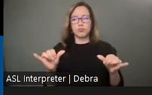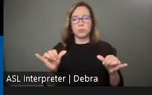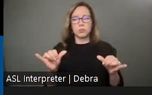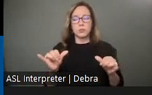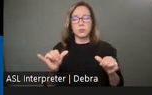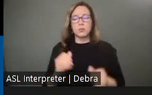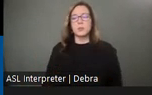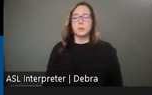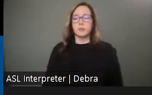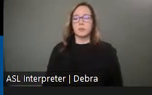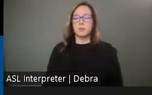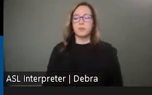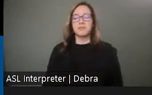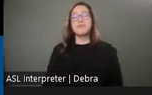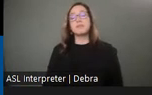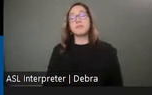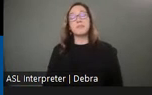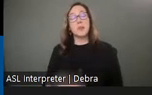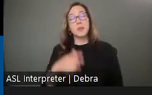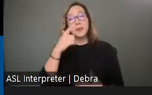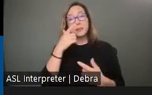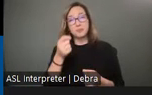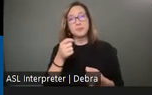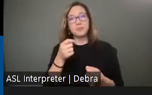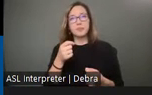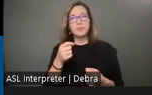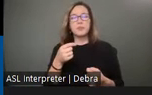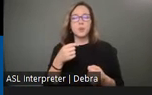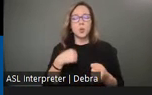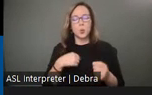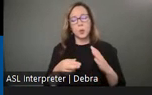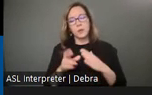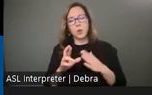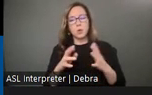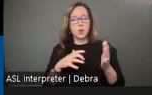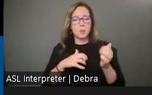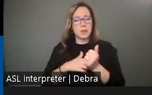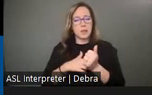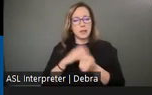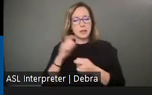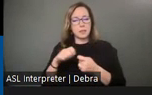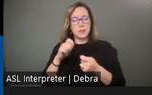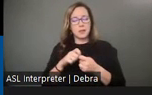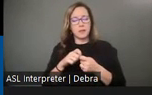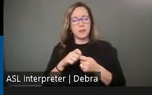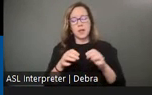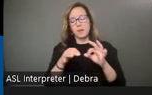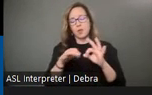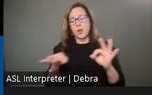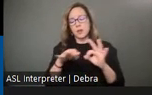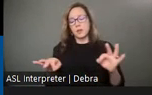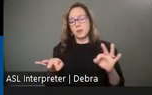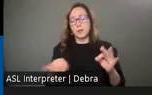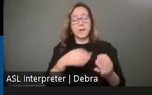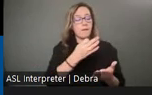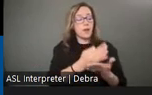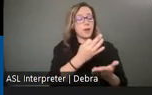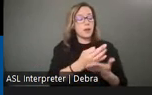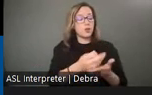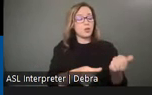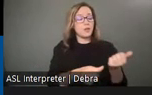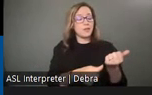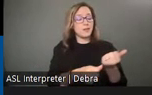went through, and it was really interesting, I have to say it like that, that we updated certain phrases. Things like financial assistance